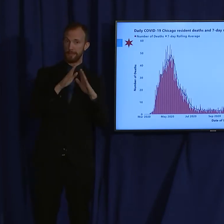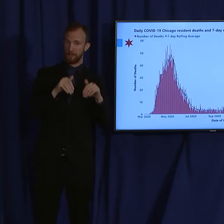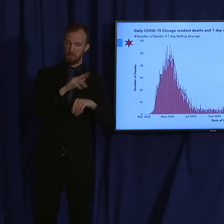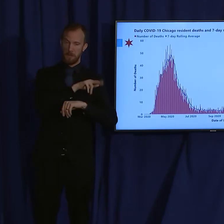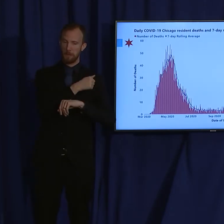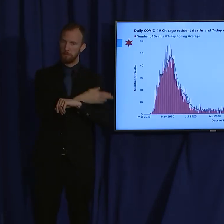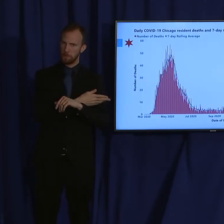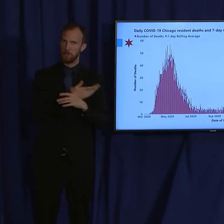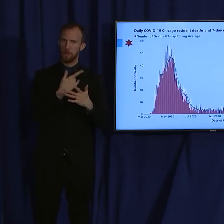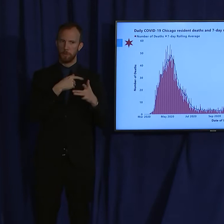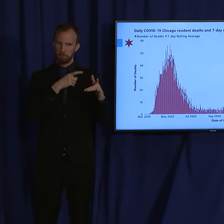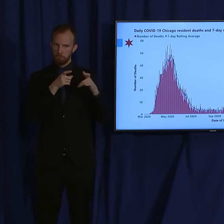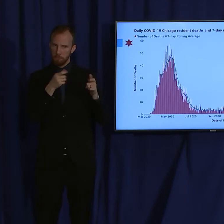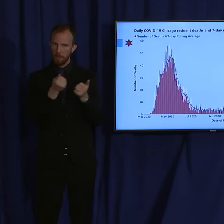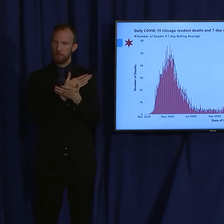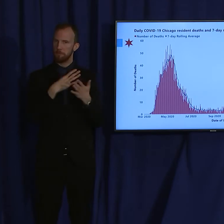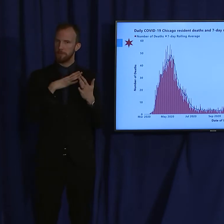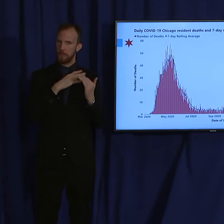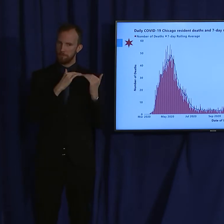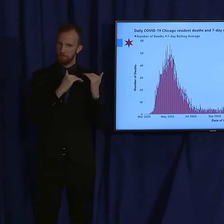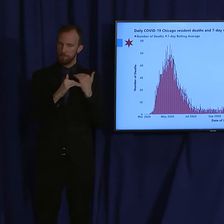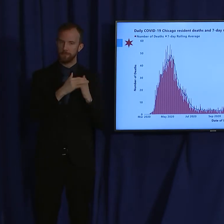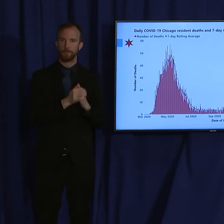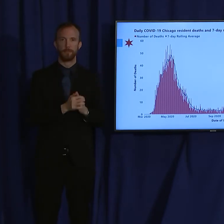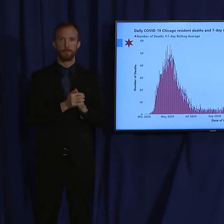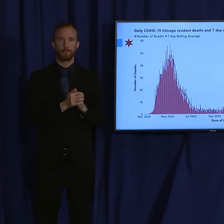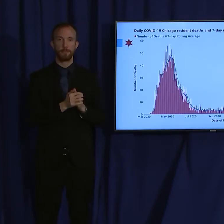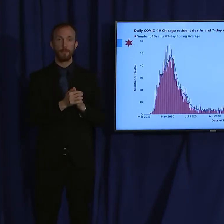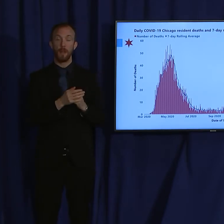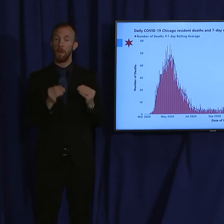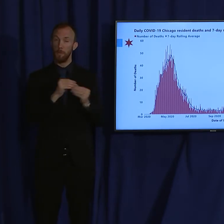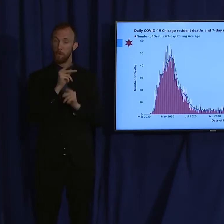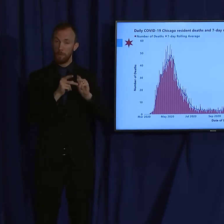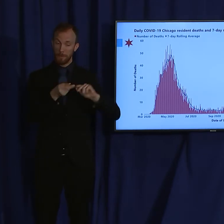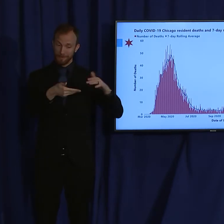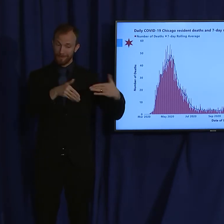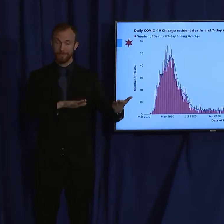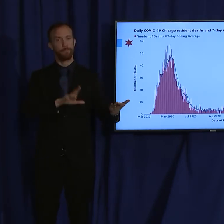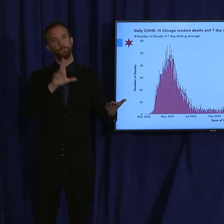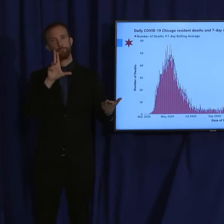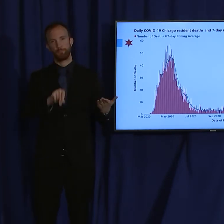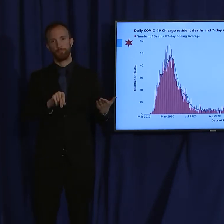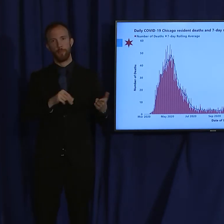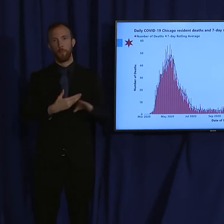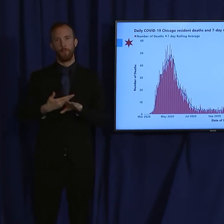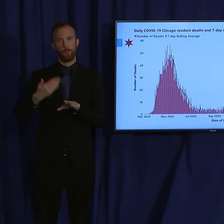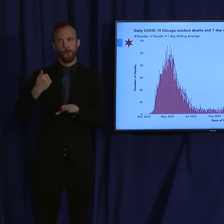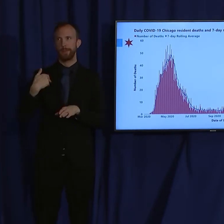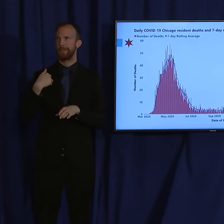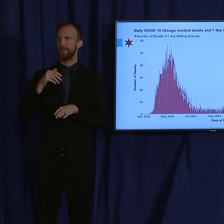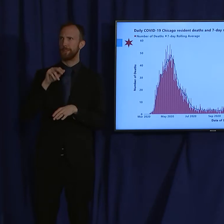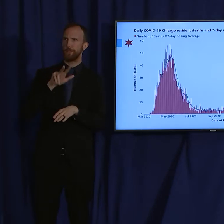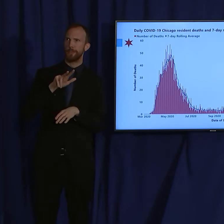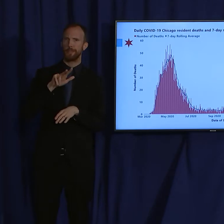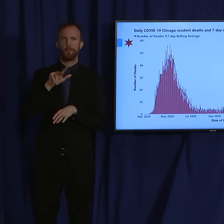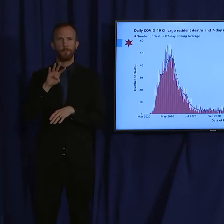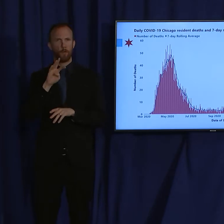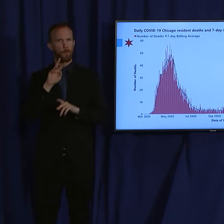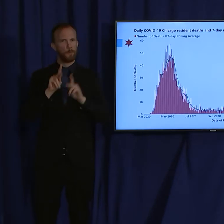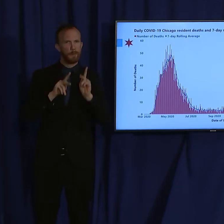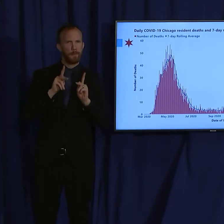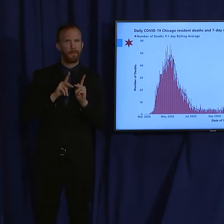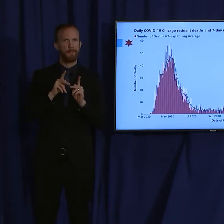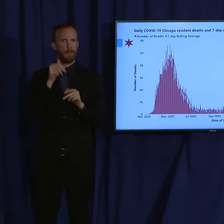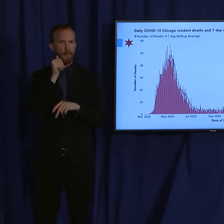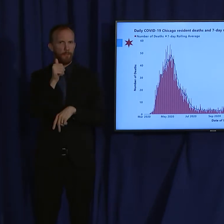point. Similarly, we've not seen any increase in deaths. We are averaging 3 to 4 deaths per day among Chicago residents,